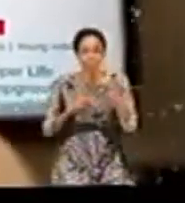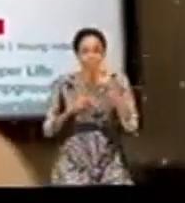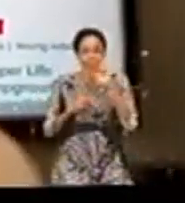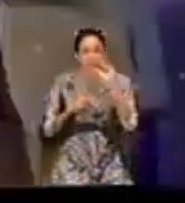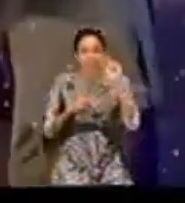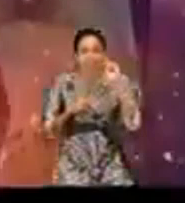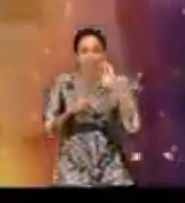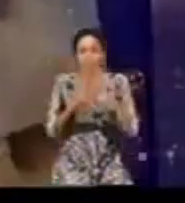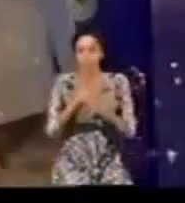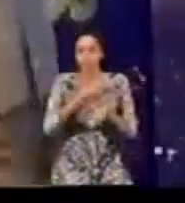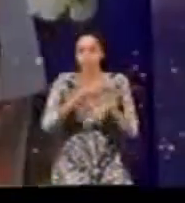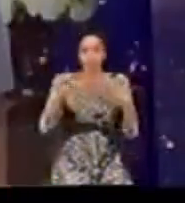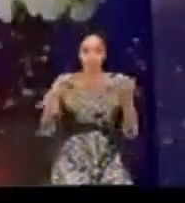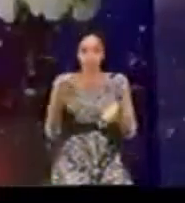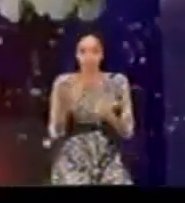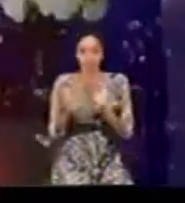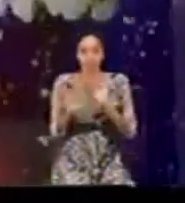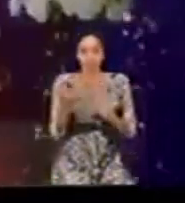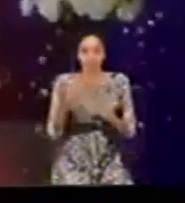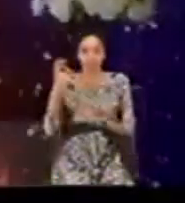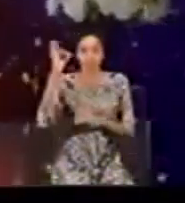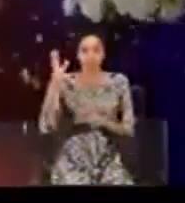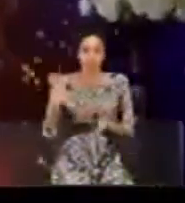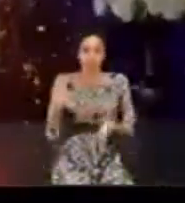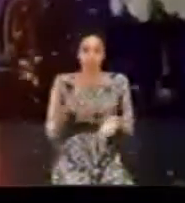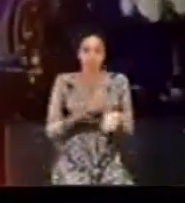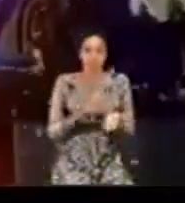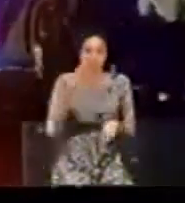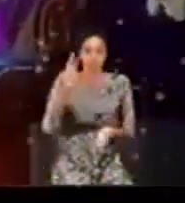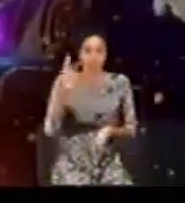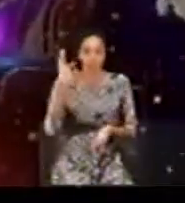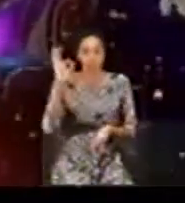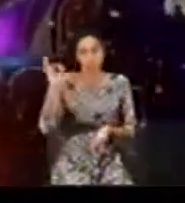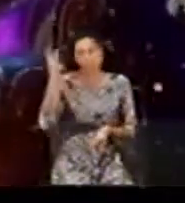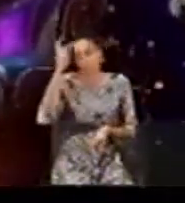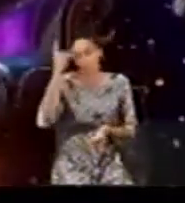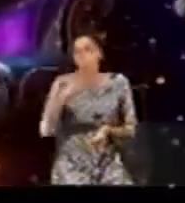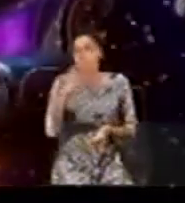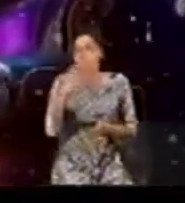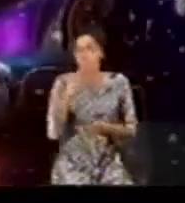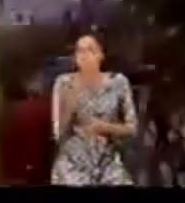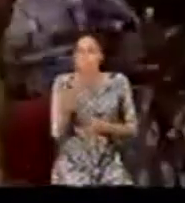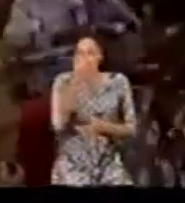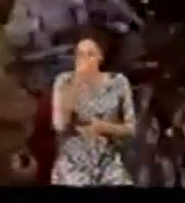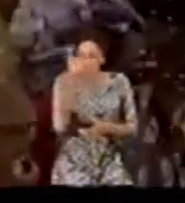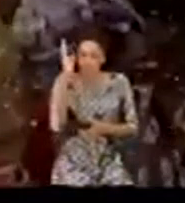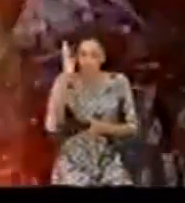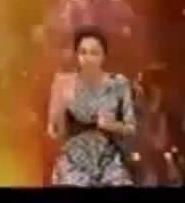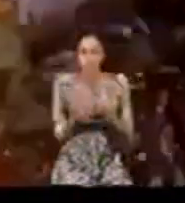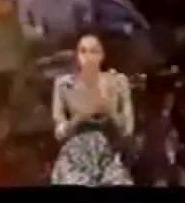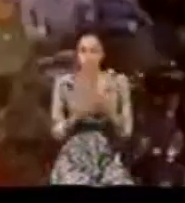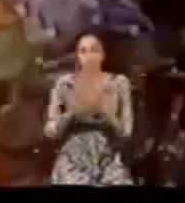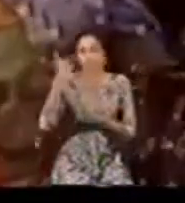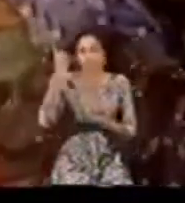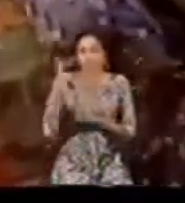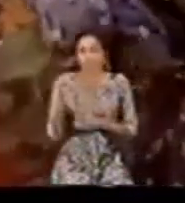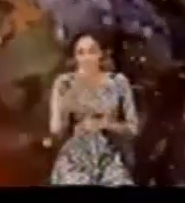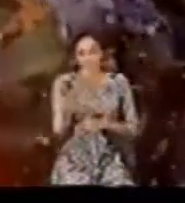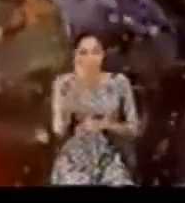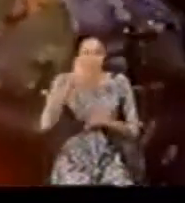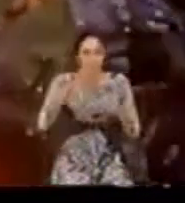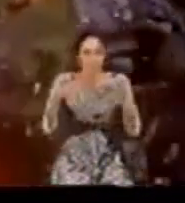media platforms. Pastor Dr. W.F. Kumuyi says, you'll praise God. You'll give